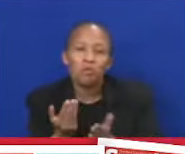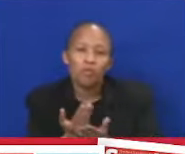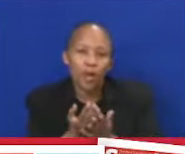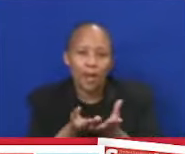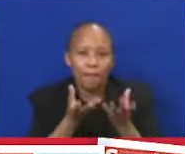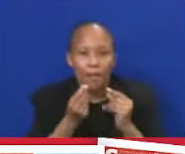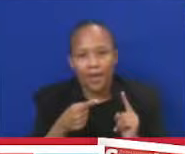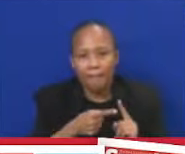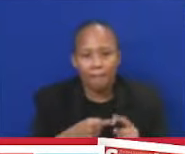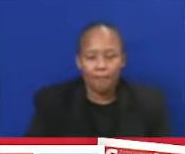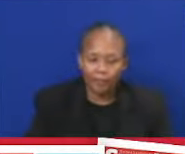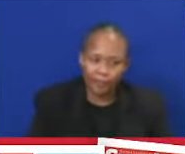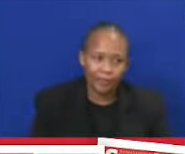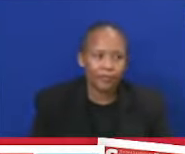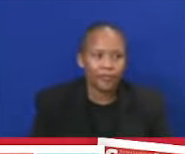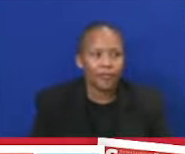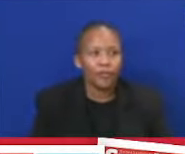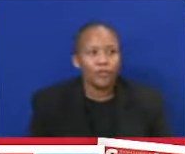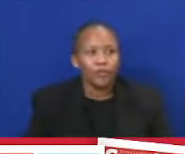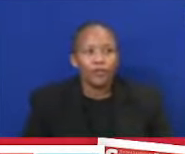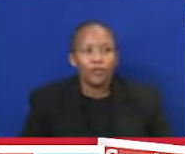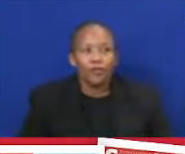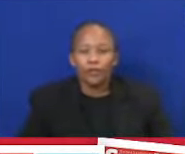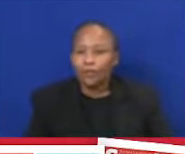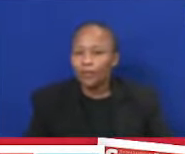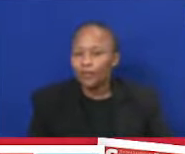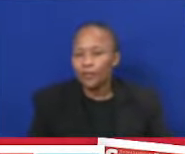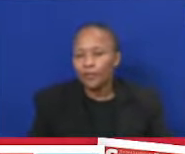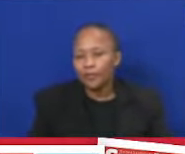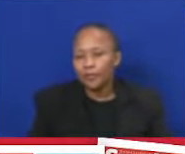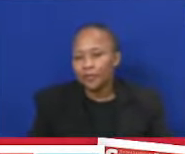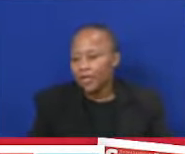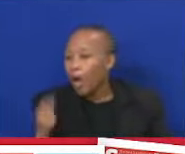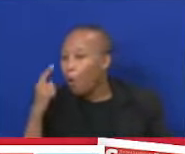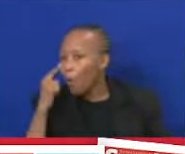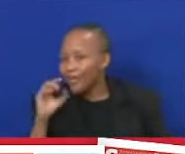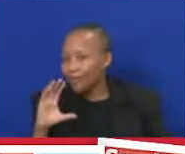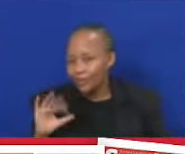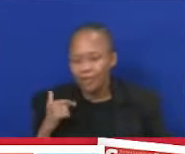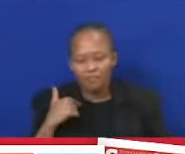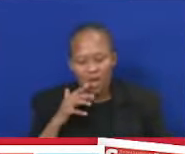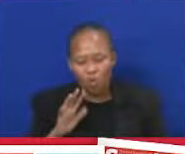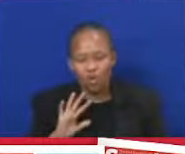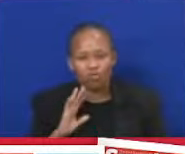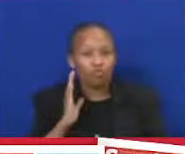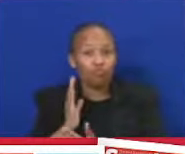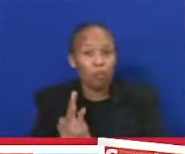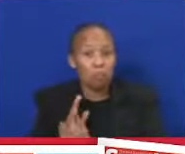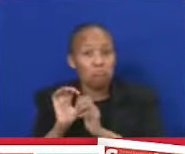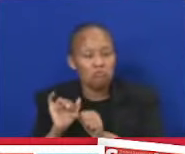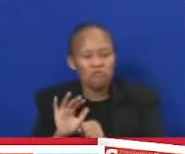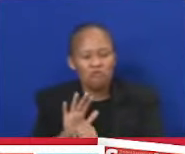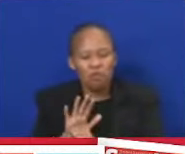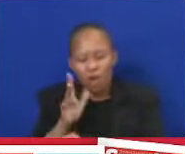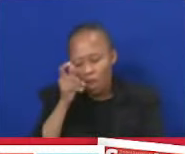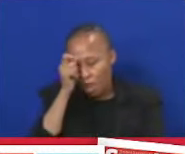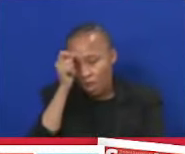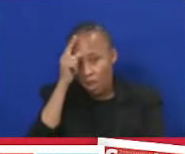Witness C. Sorry, witness C, just to be sure that we understand, you say the